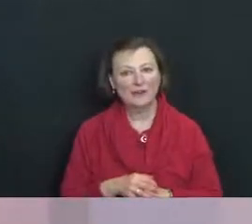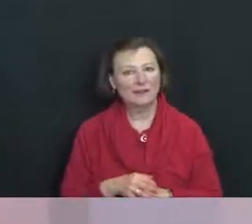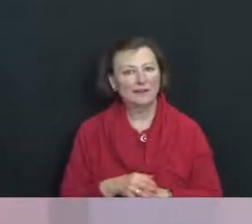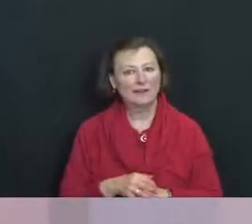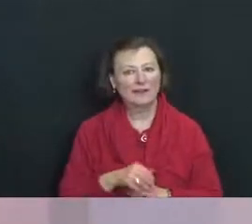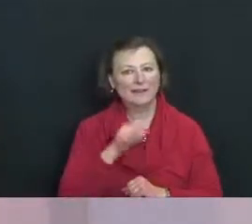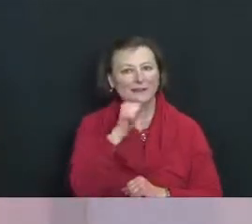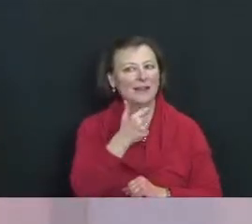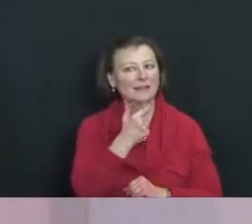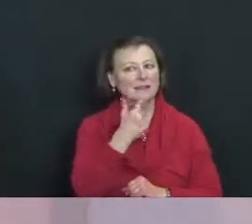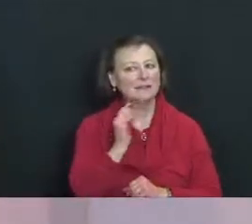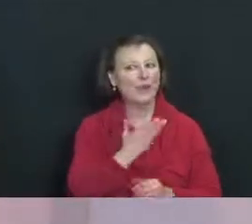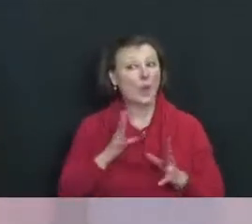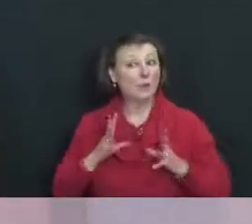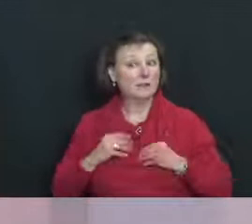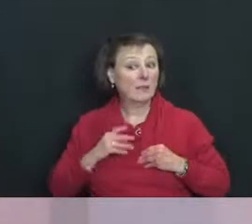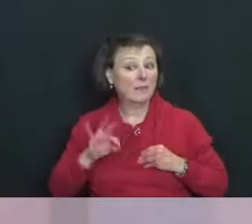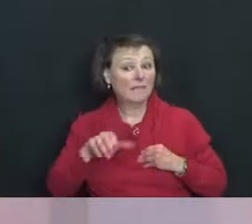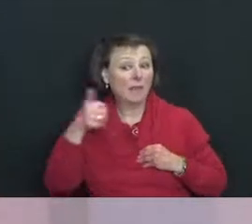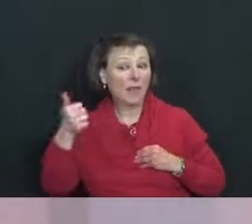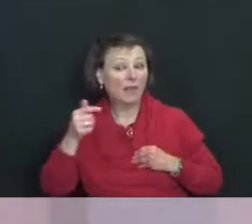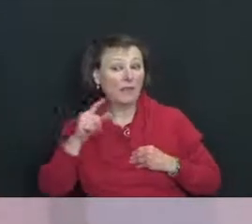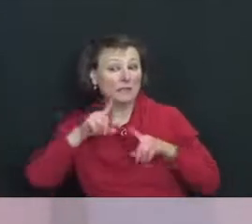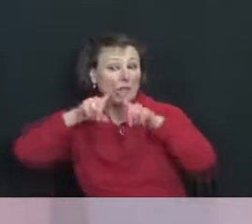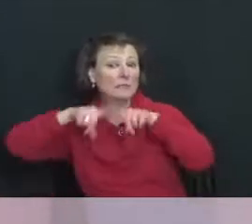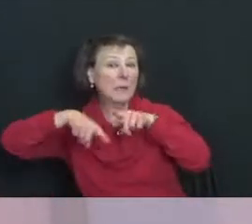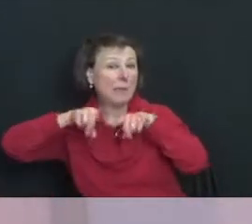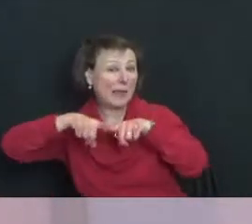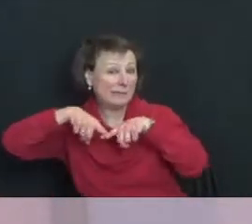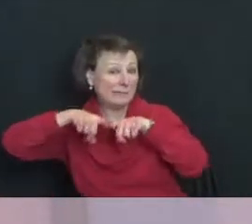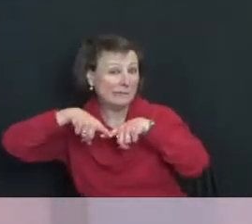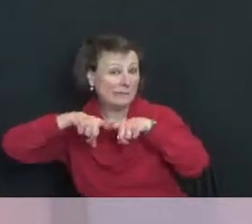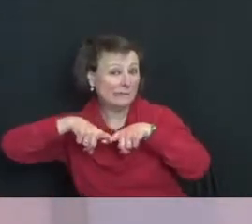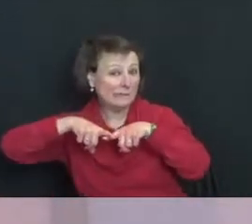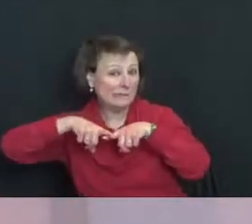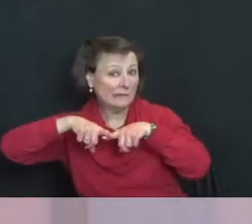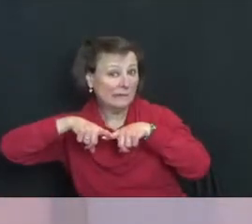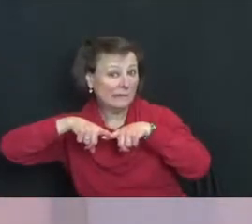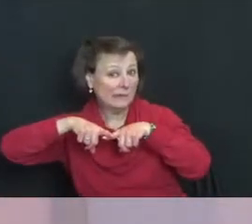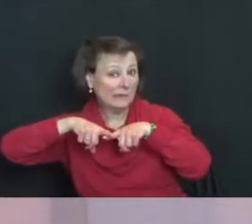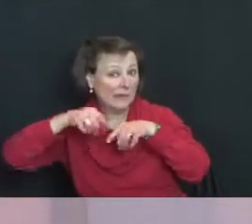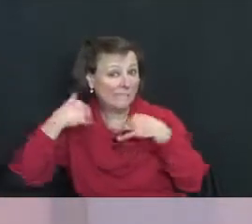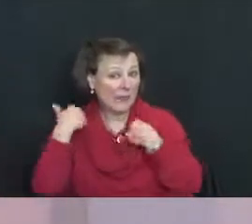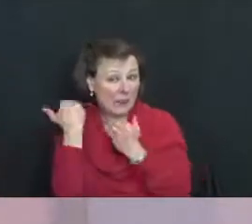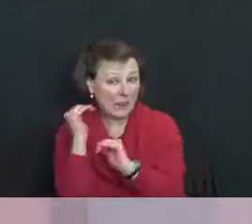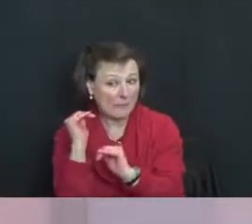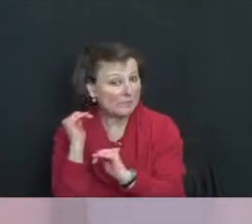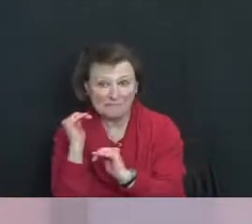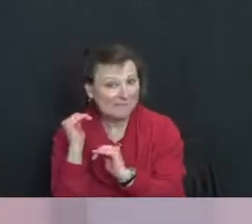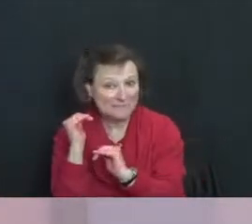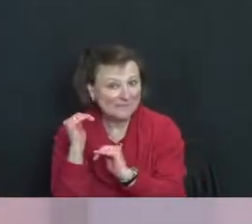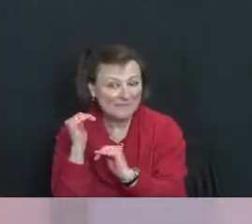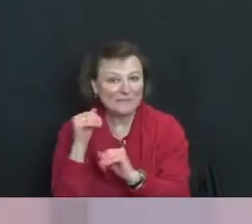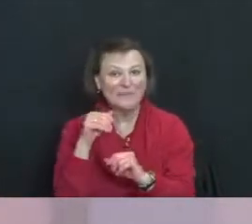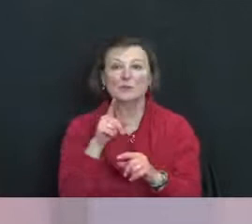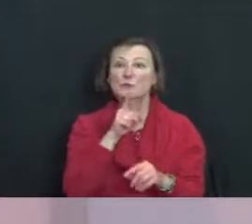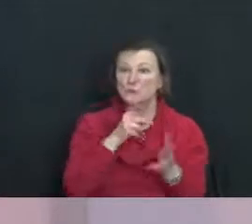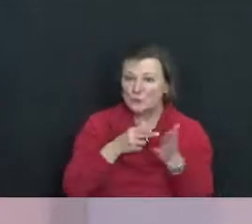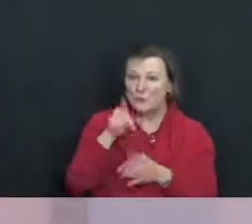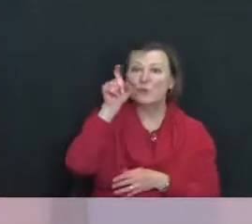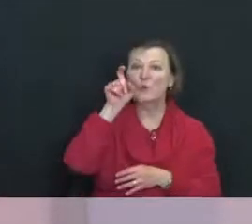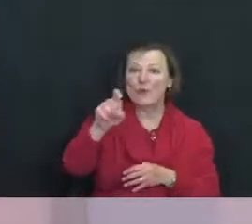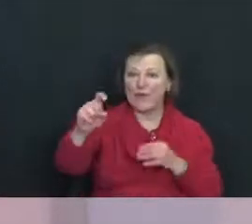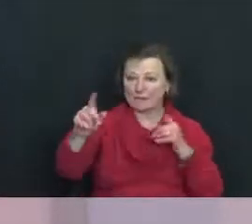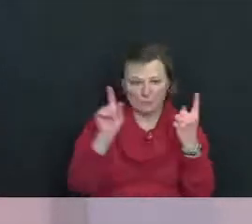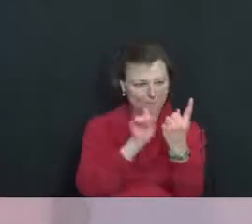say that our acceptance of others is conditional. And in truth, you have to meet people where